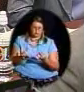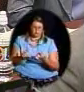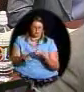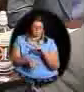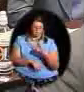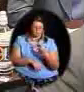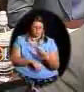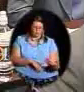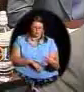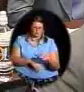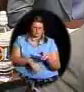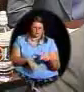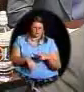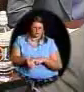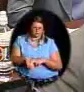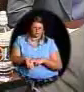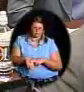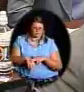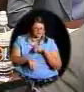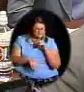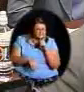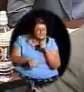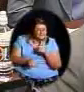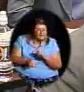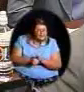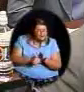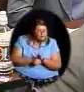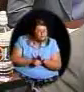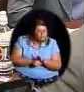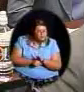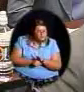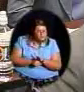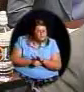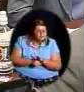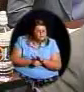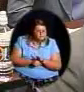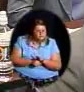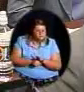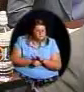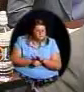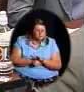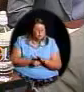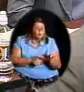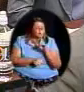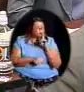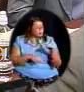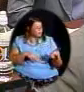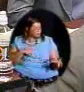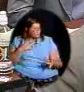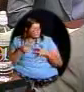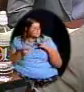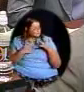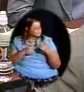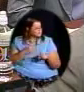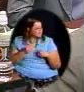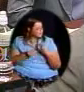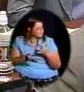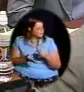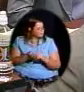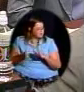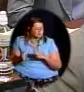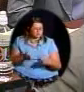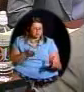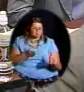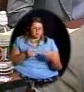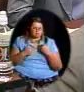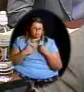of course, as we say, is it enough? It is probably extensive, and we're very excited about it. It's going to take some